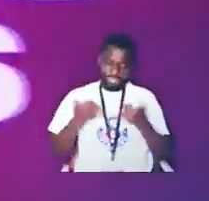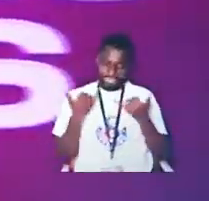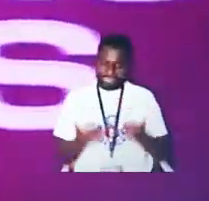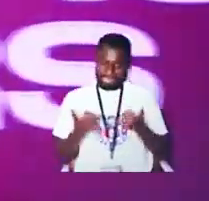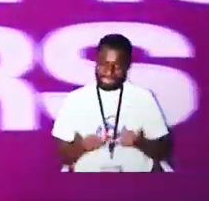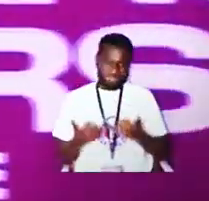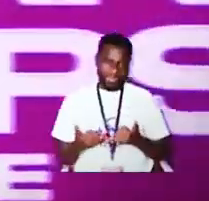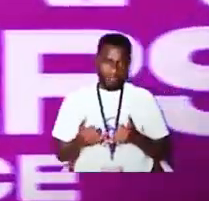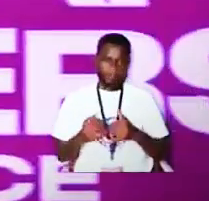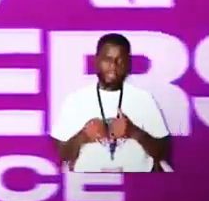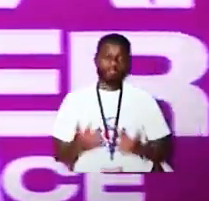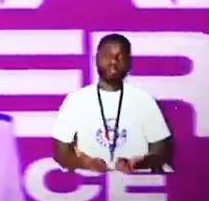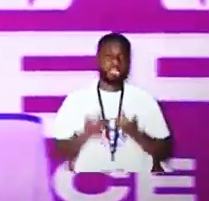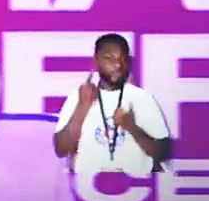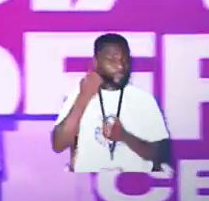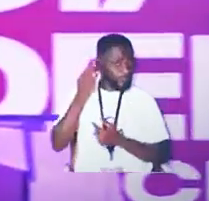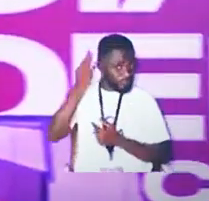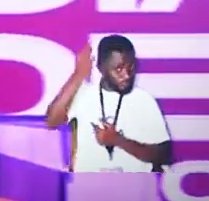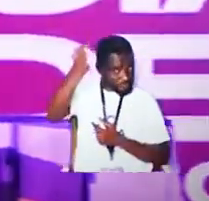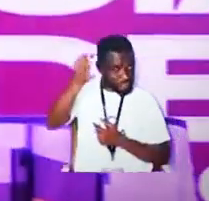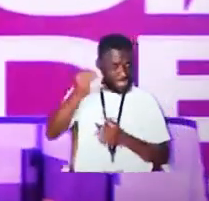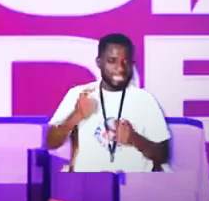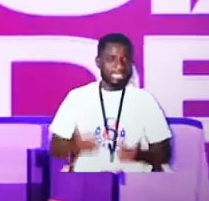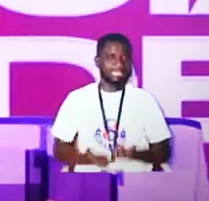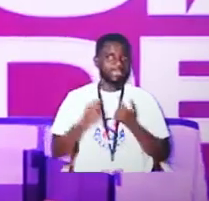lived with eternity in mind.